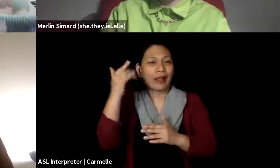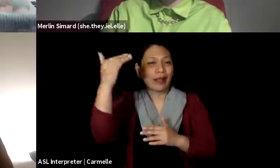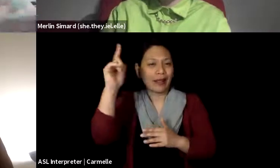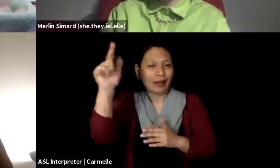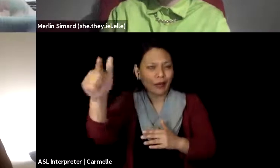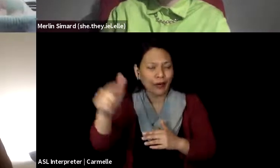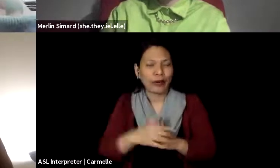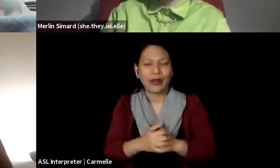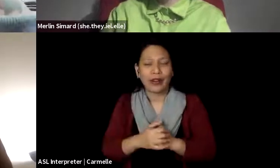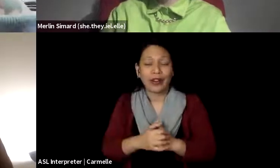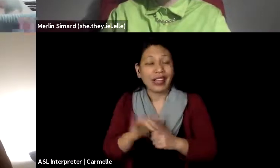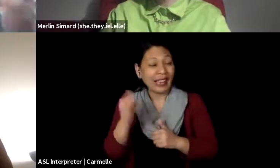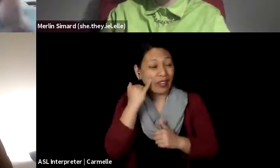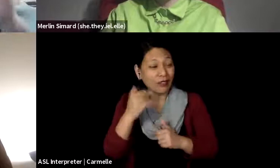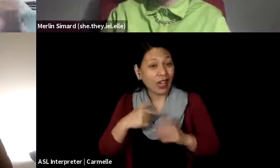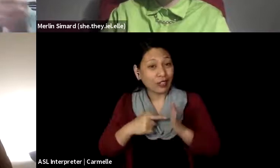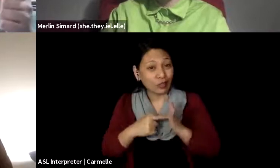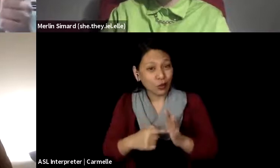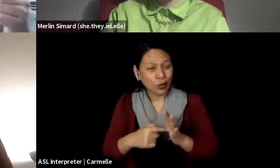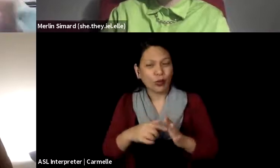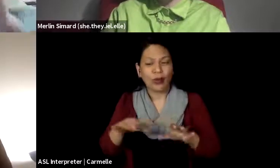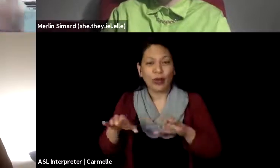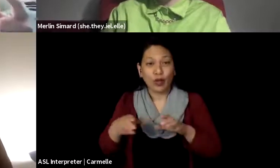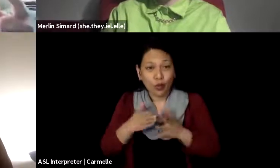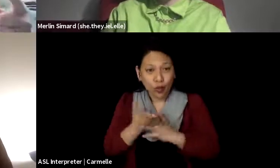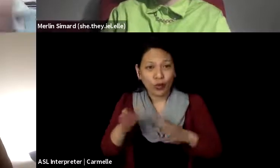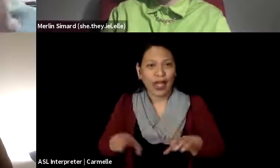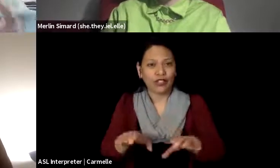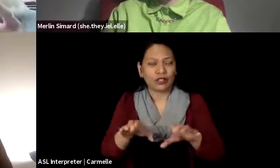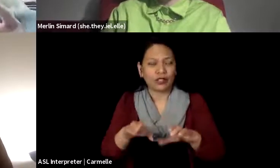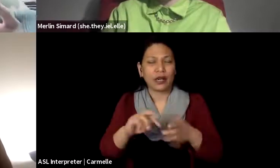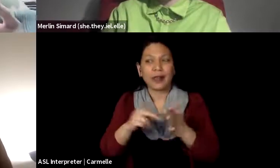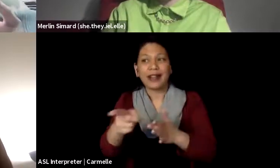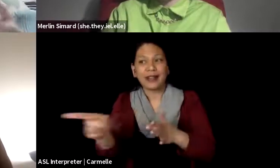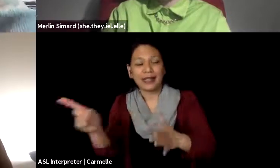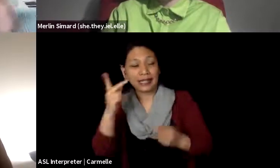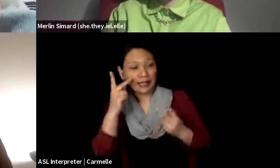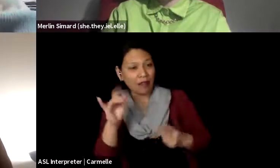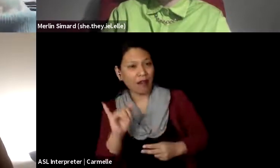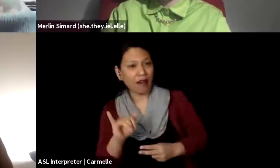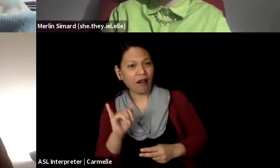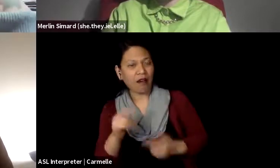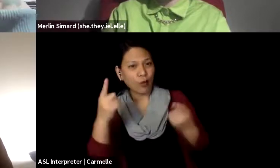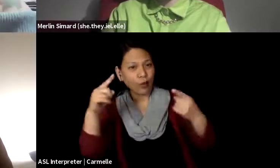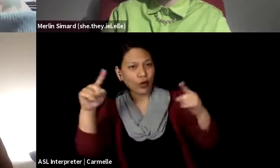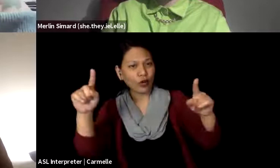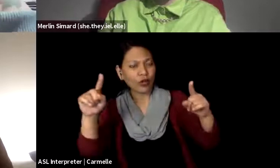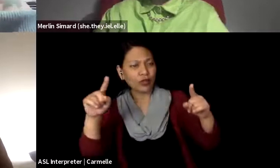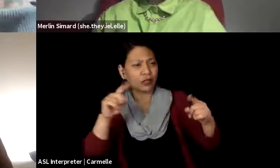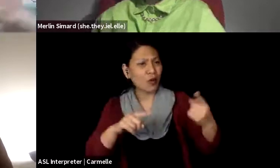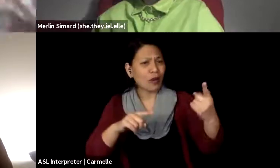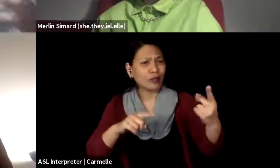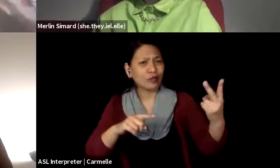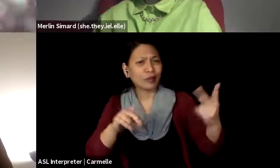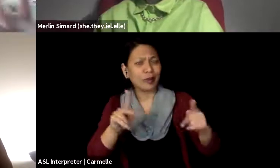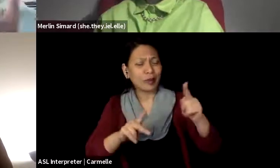of example is the only way that institutions, if they see that it works, at least with one person or two people,